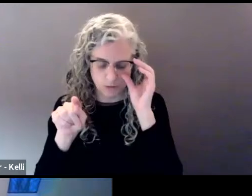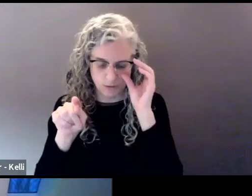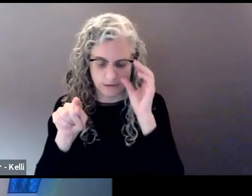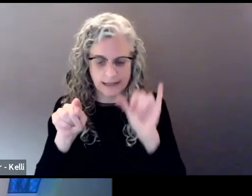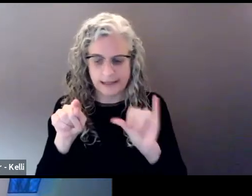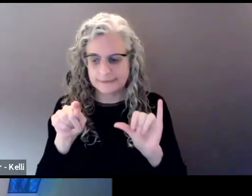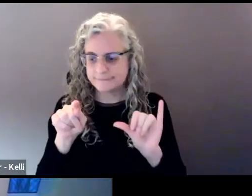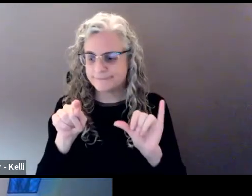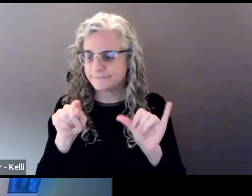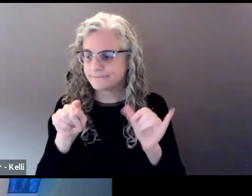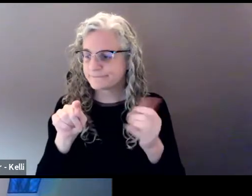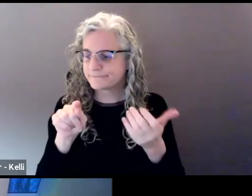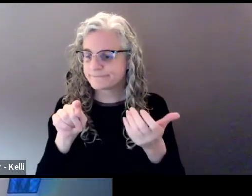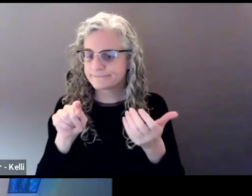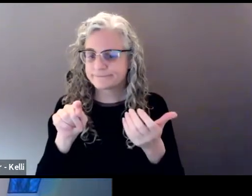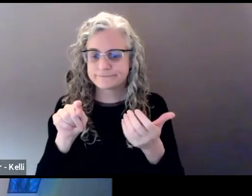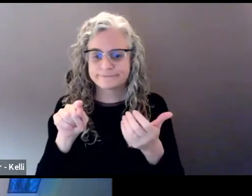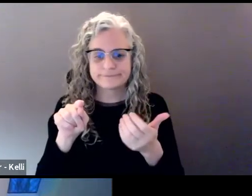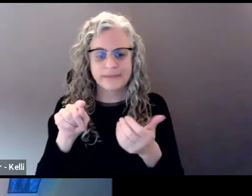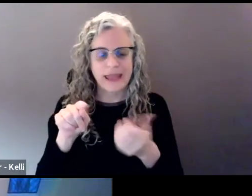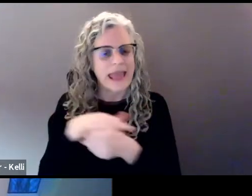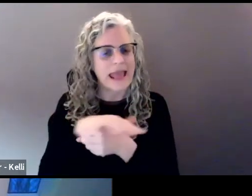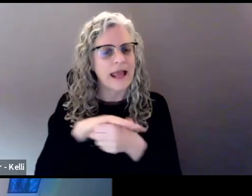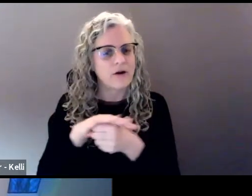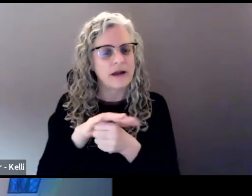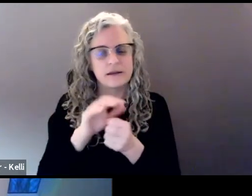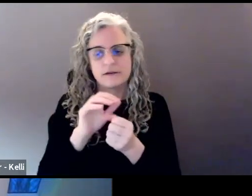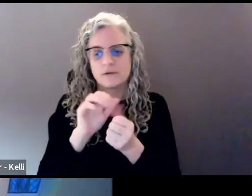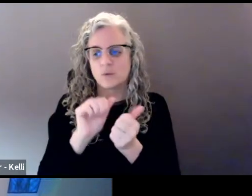that are inside these areas where you have concentrated